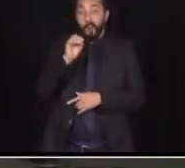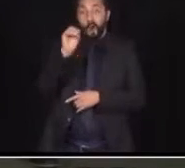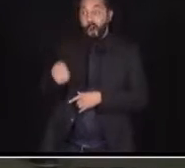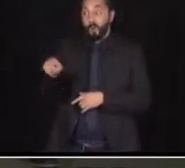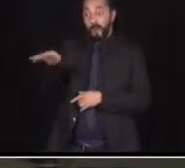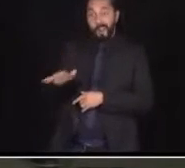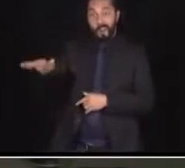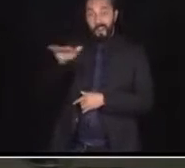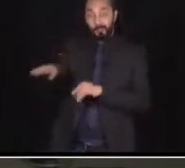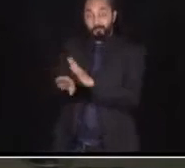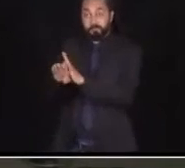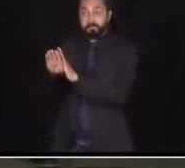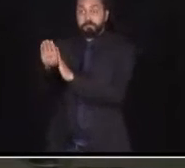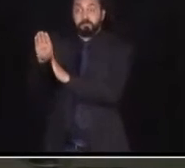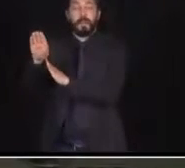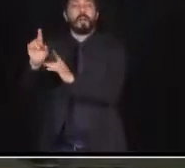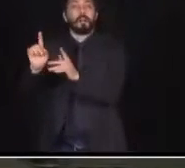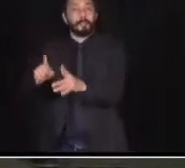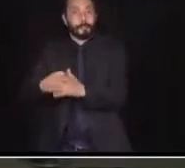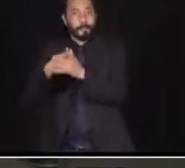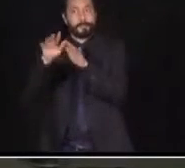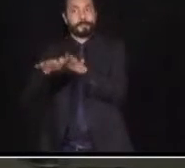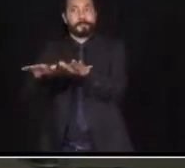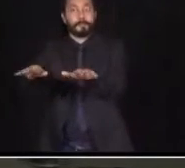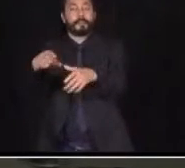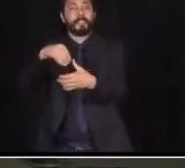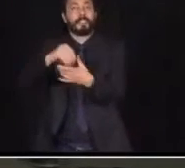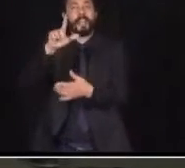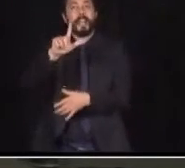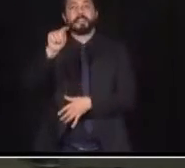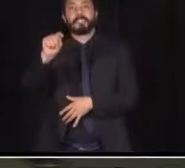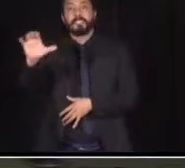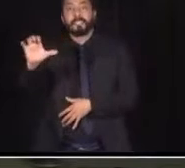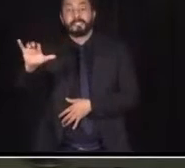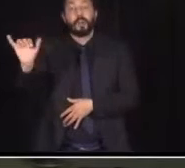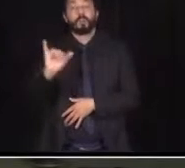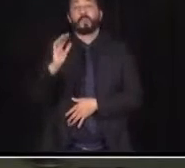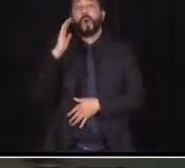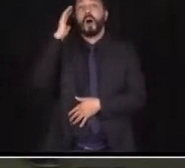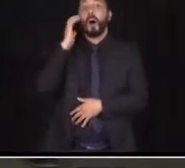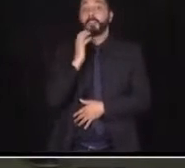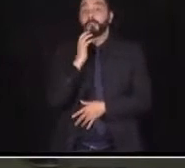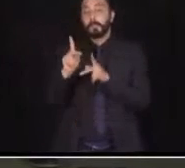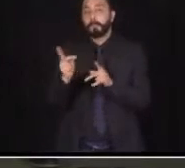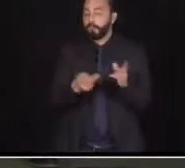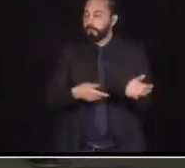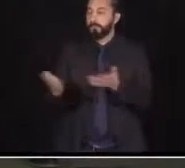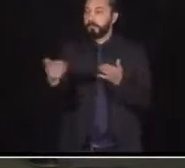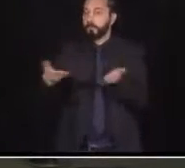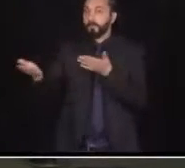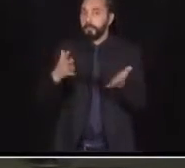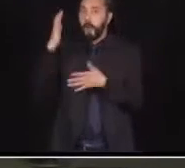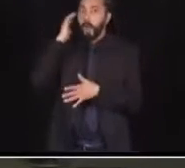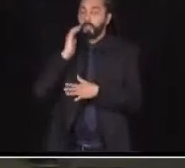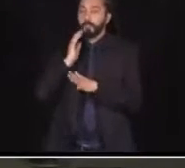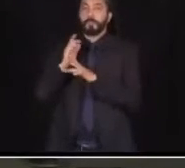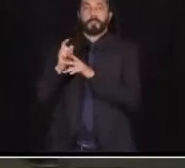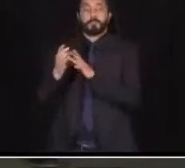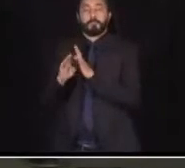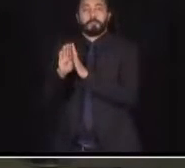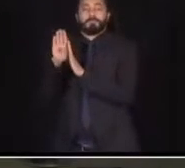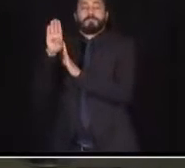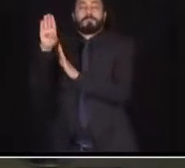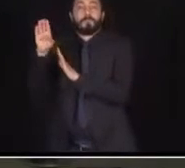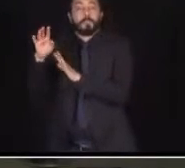long-term care homes. We're also seeing it increasing hospitalizations as well. And that has a direct effect on people's lives